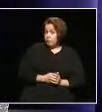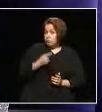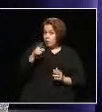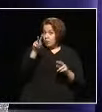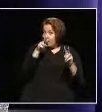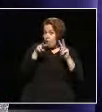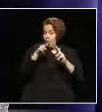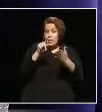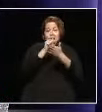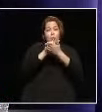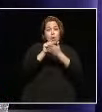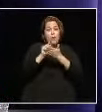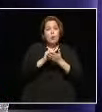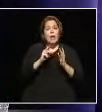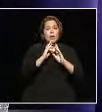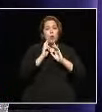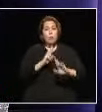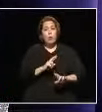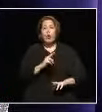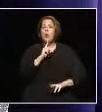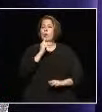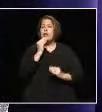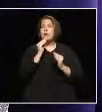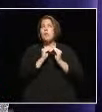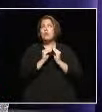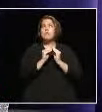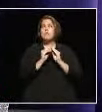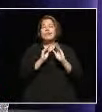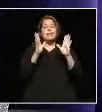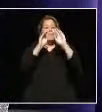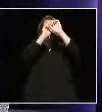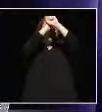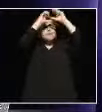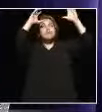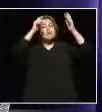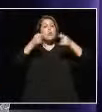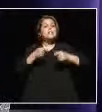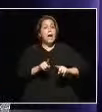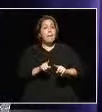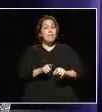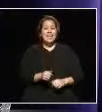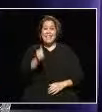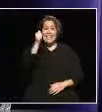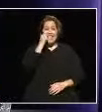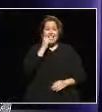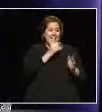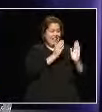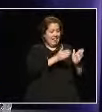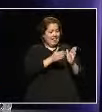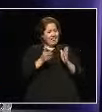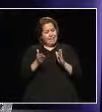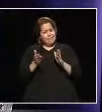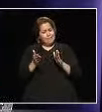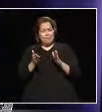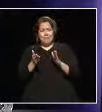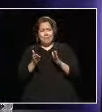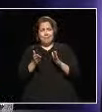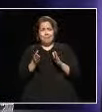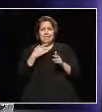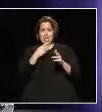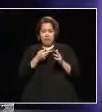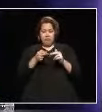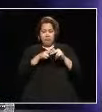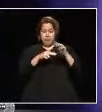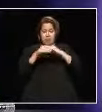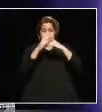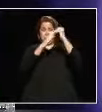these weekly reports, it really gives us a better picture of what's happening. When you do the daily ones, it kind of stacks up, and